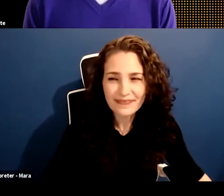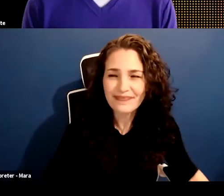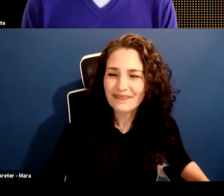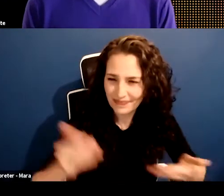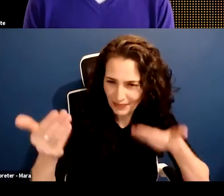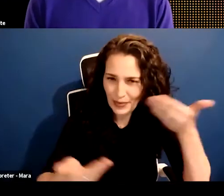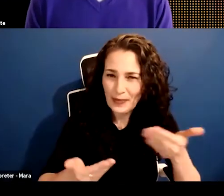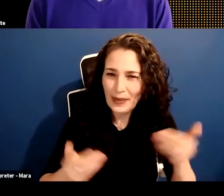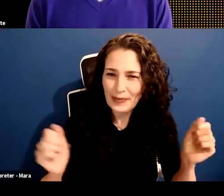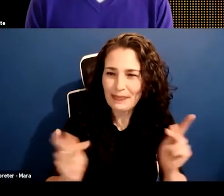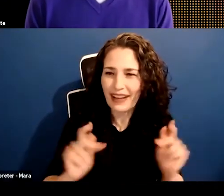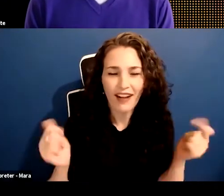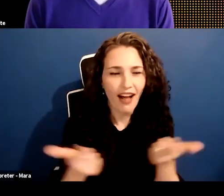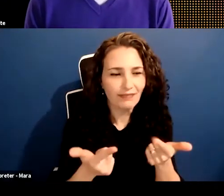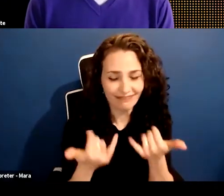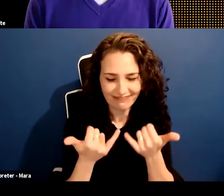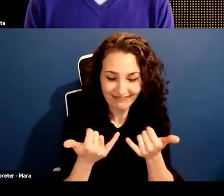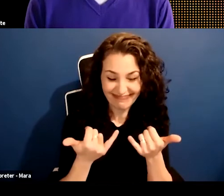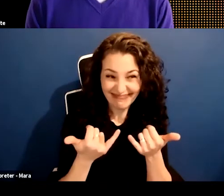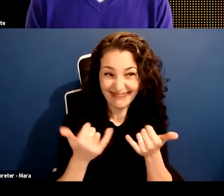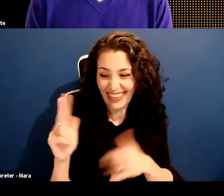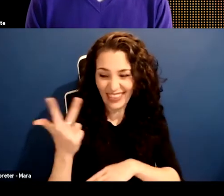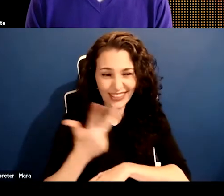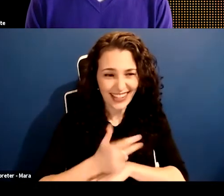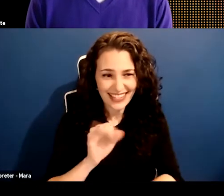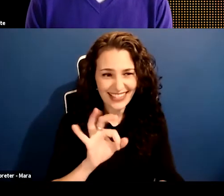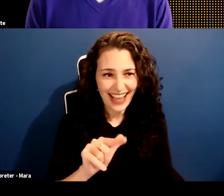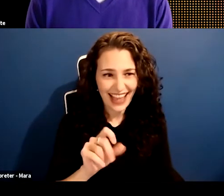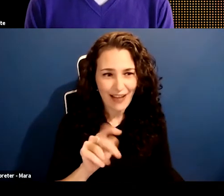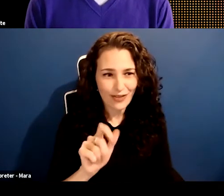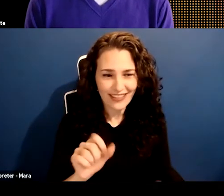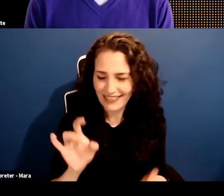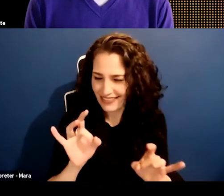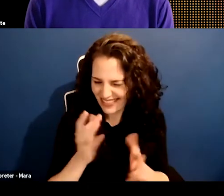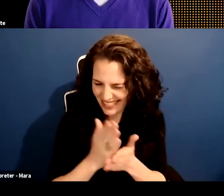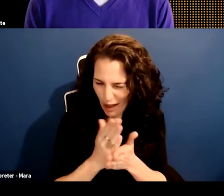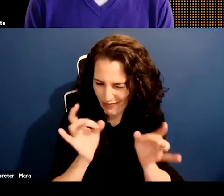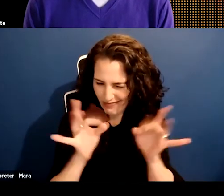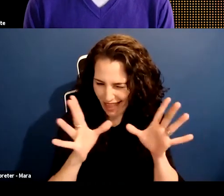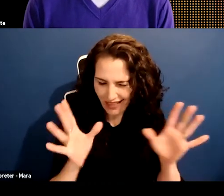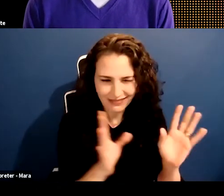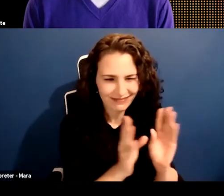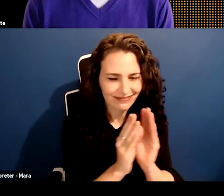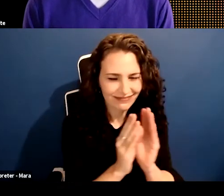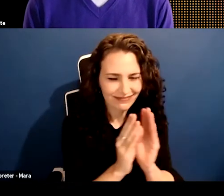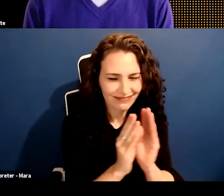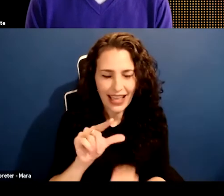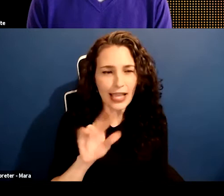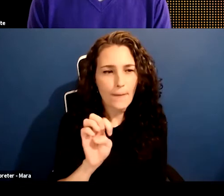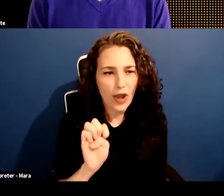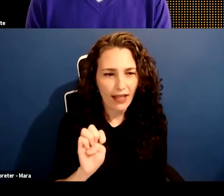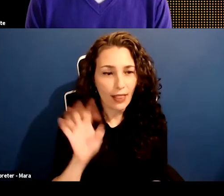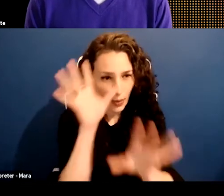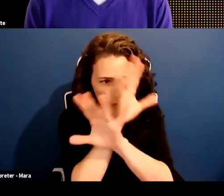Welcome back, everyone, to day 3 of SAG-AFTRA's Stop the Hate Summit. Gabrielle Carteris, our president, and